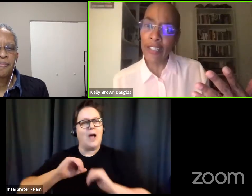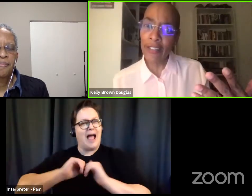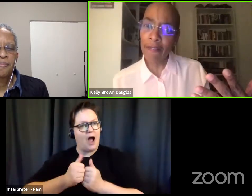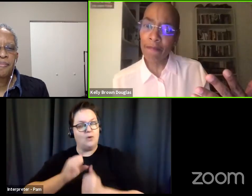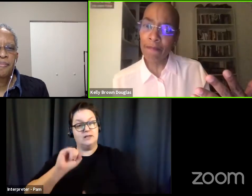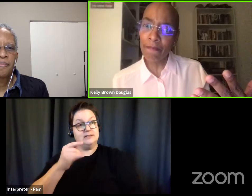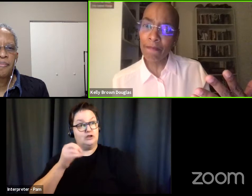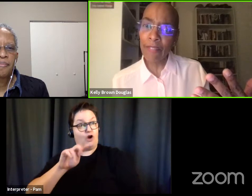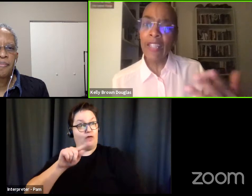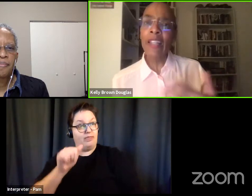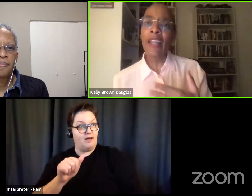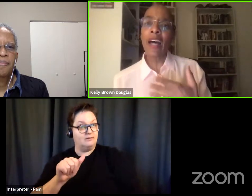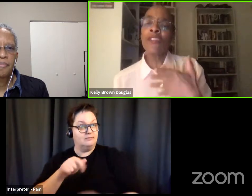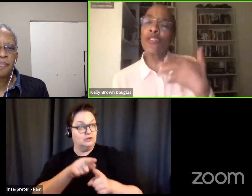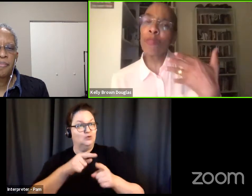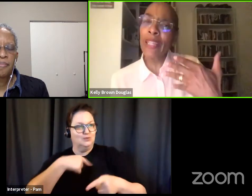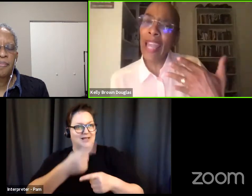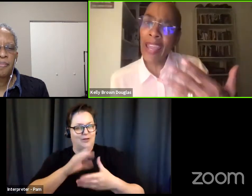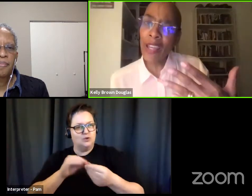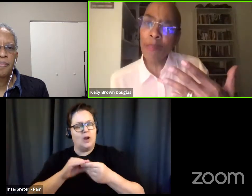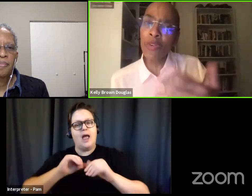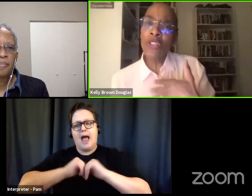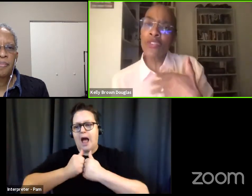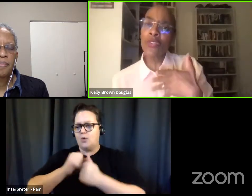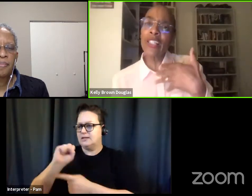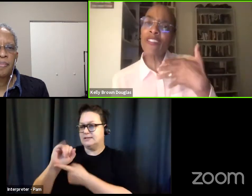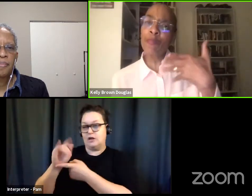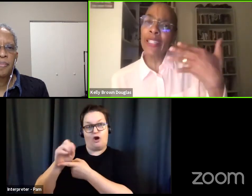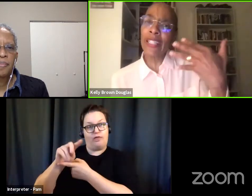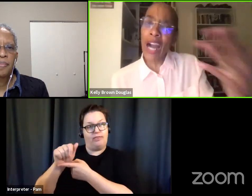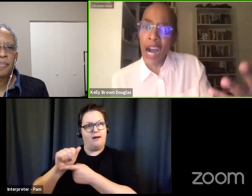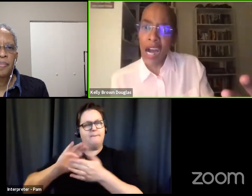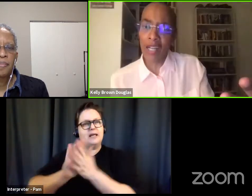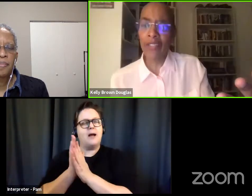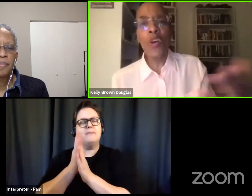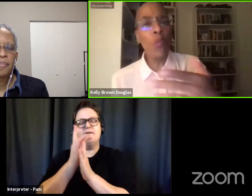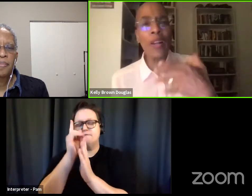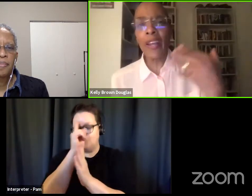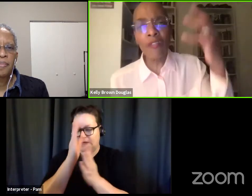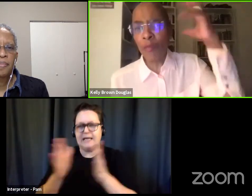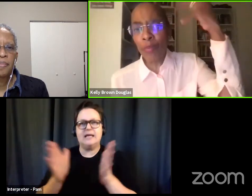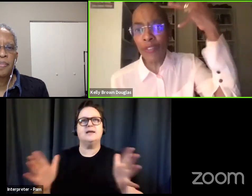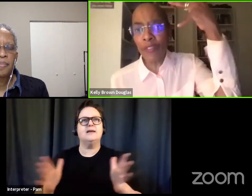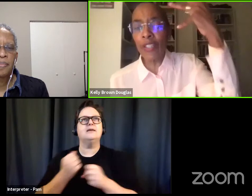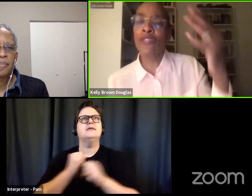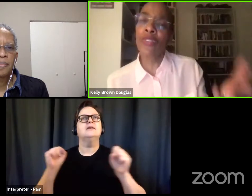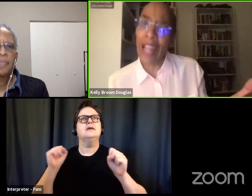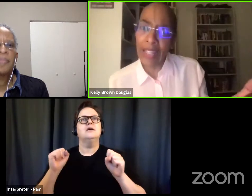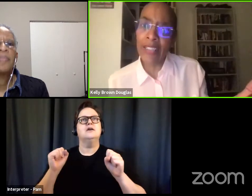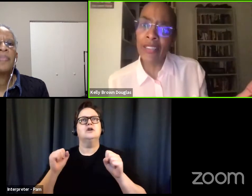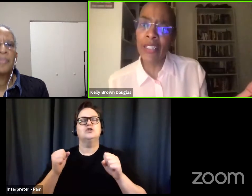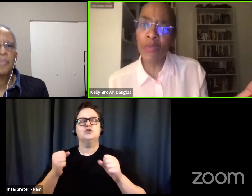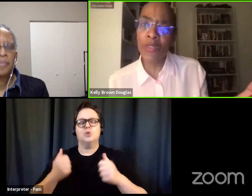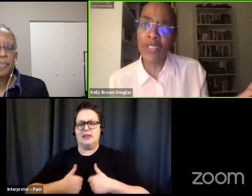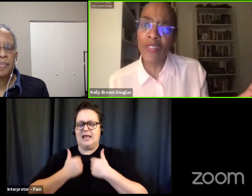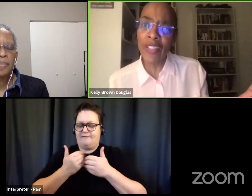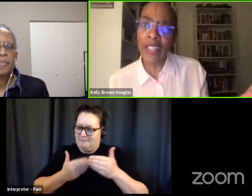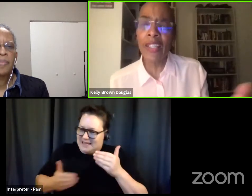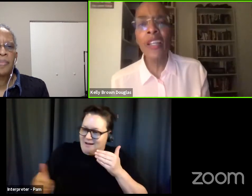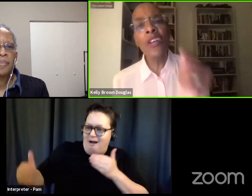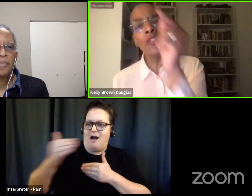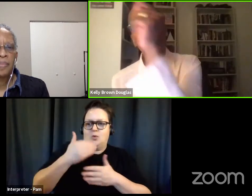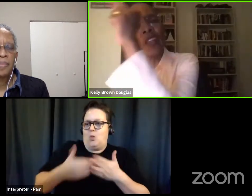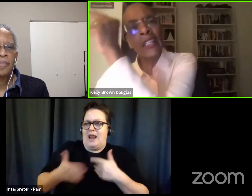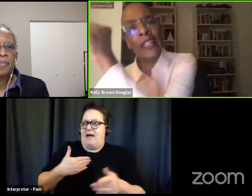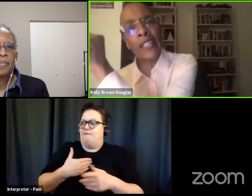freed not to be able to live beyond whatever privileged reality he was living